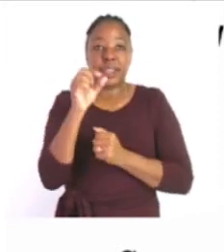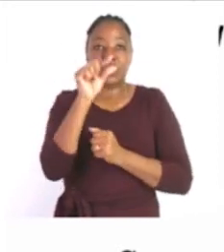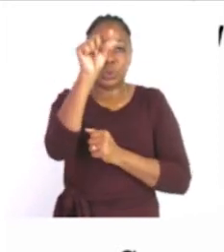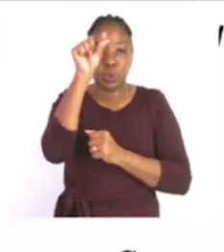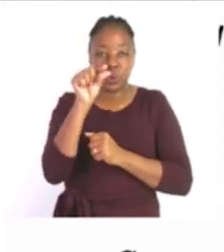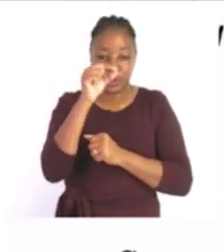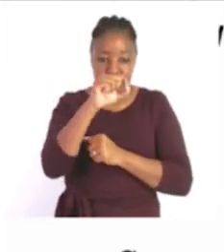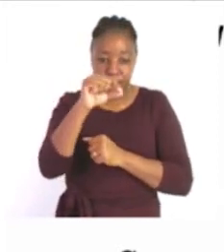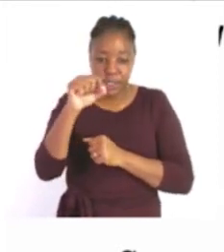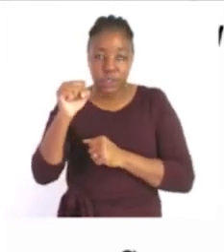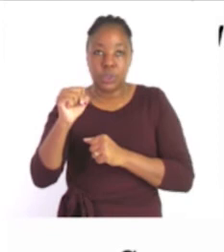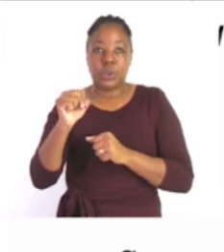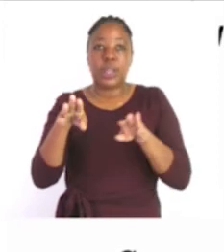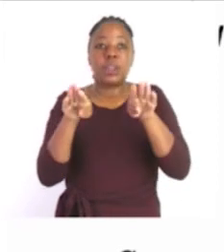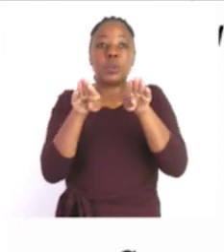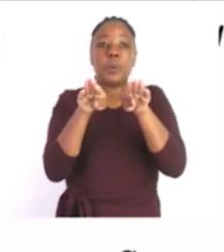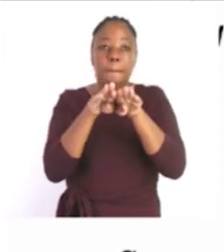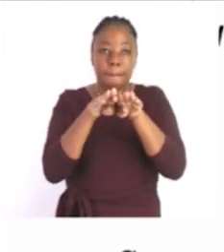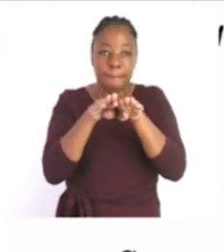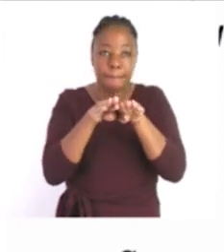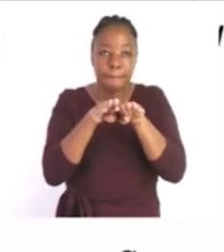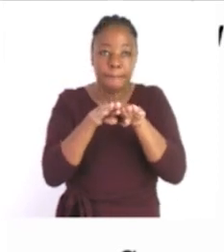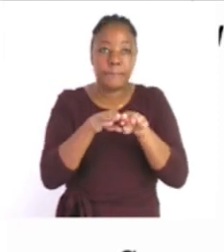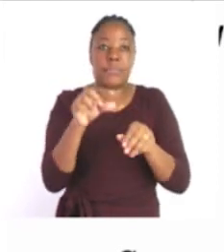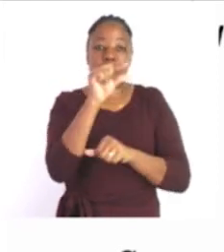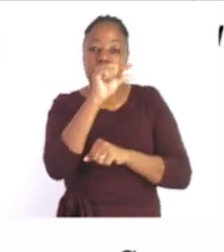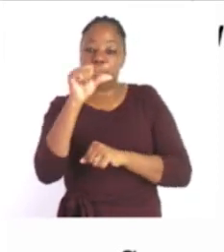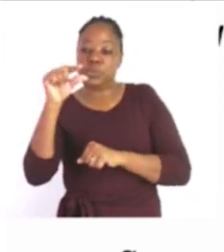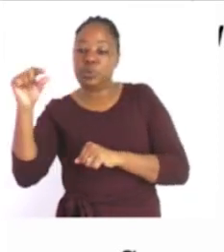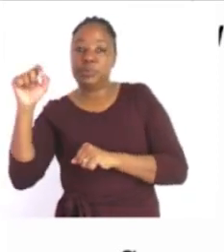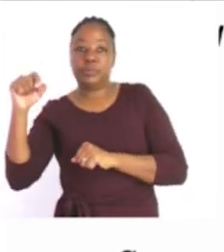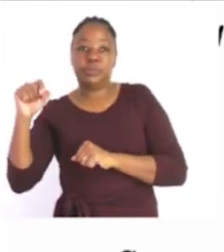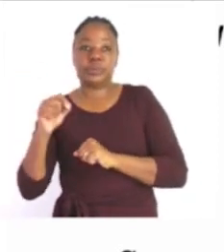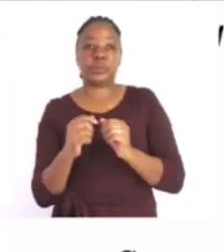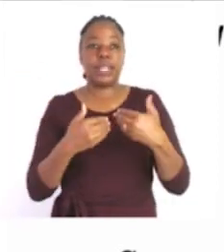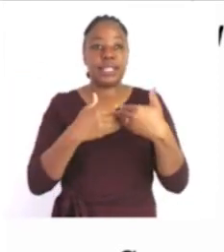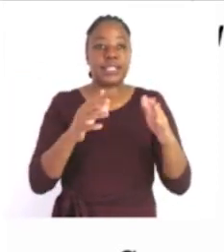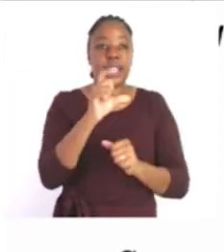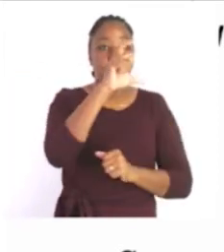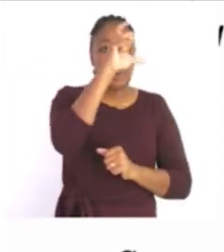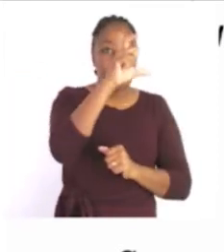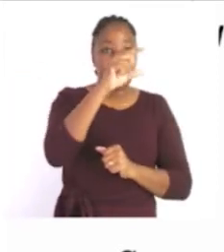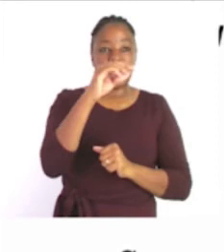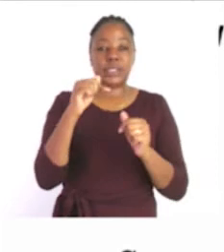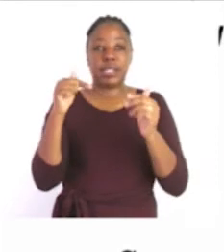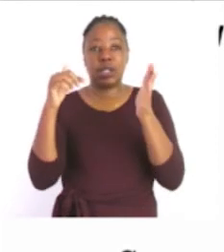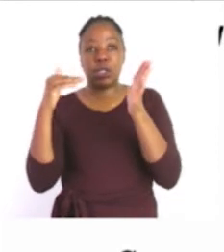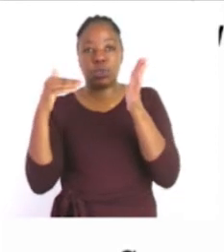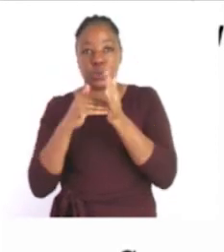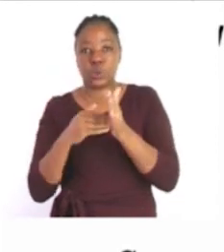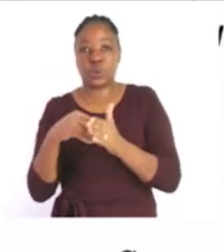Remember, a sentence starts with a capital letter and ends with a full stop. The sentence